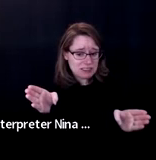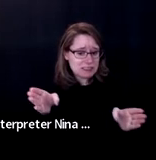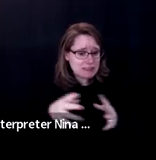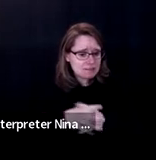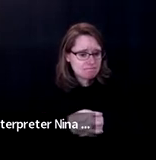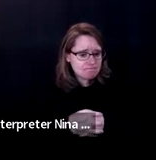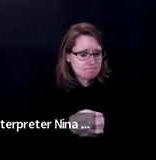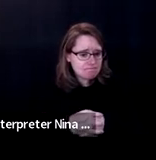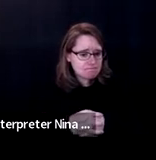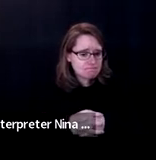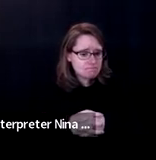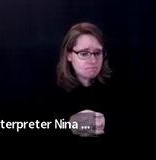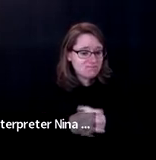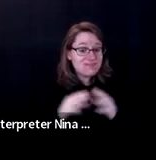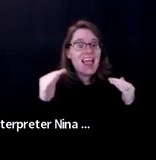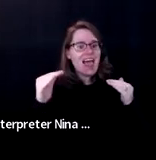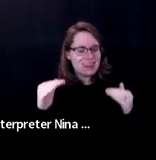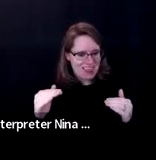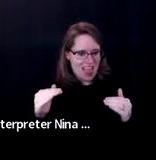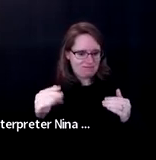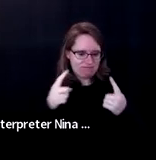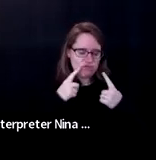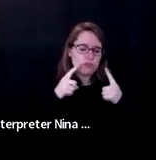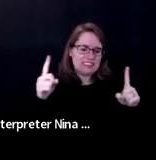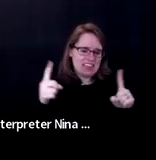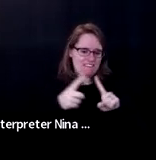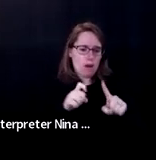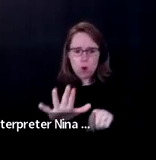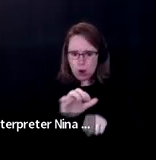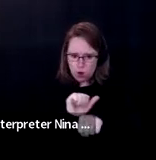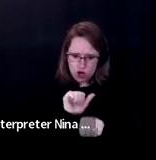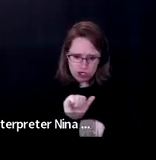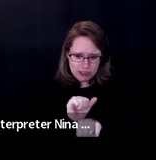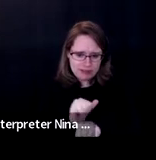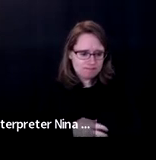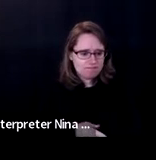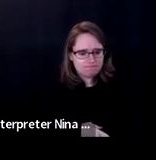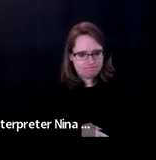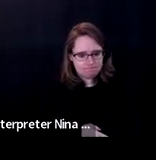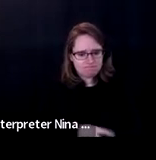can succeed on your merits. And I think it gets a little bit to Tracy's point too.